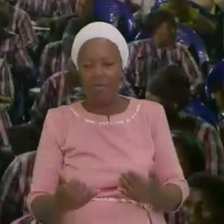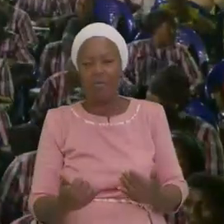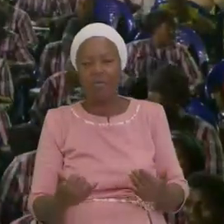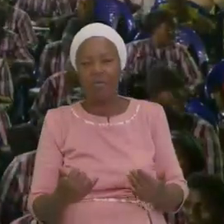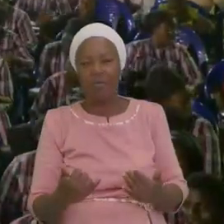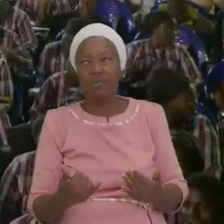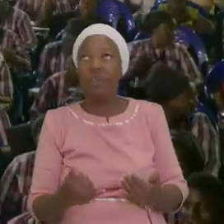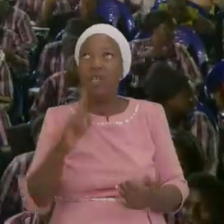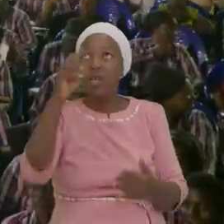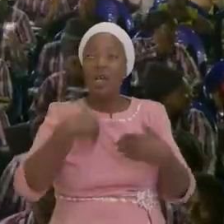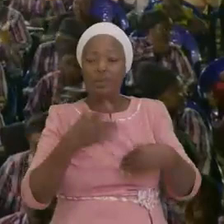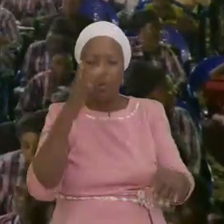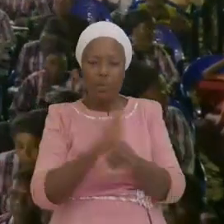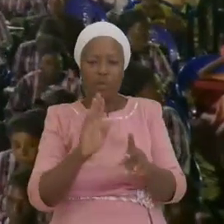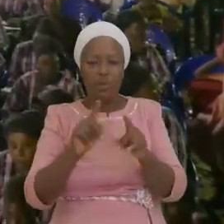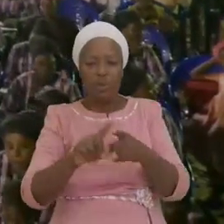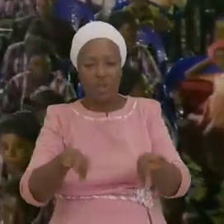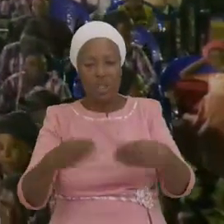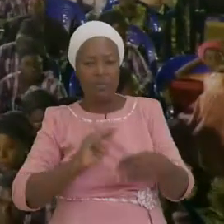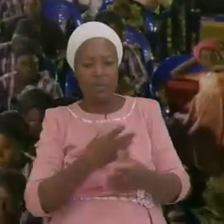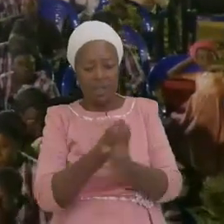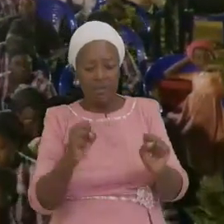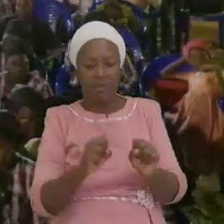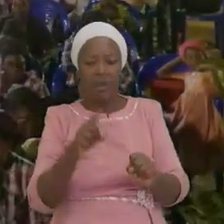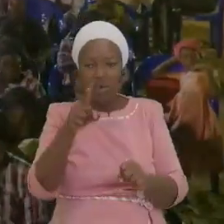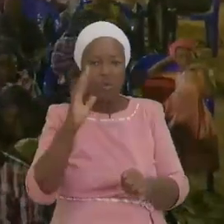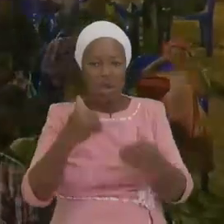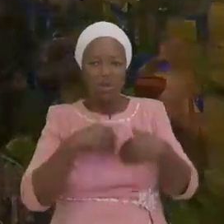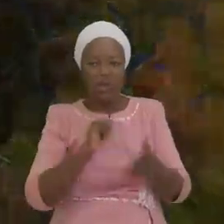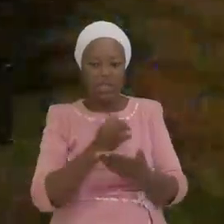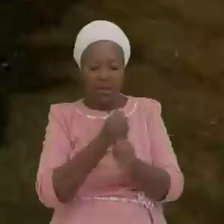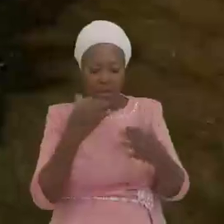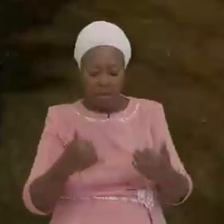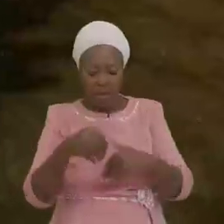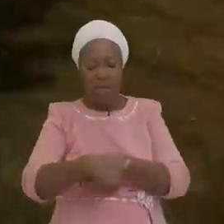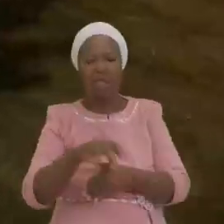His promise to give us salvation, you are having that salvation tonight.